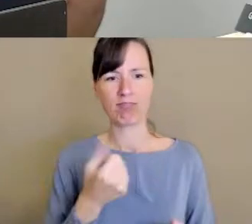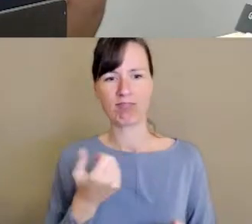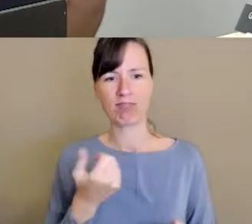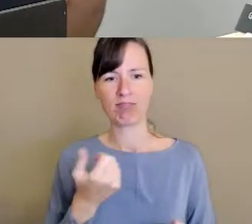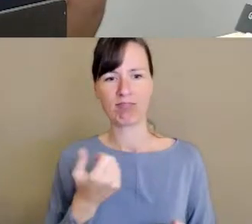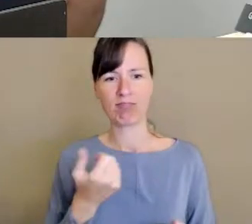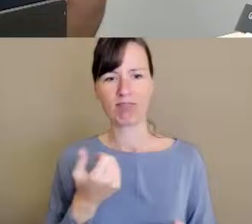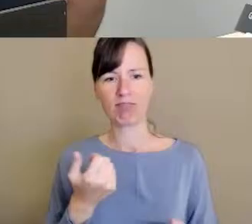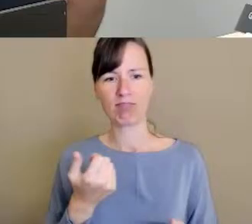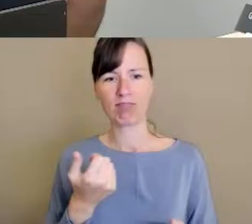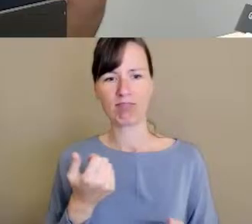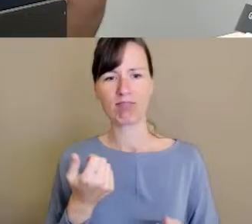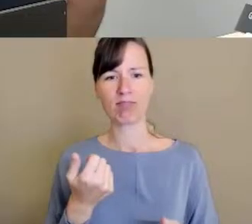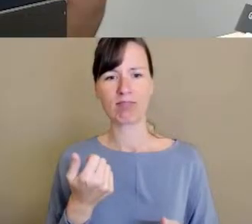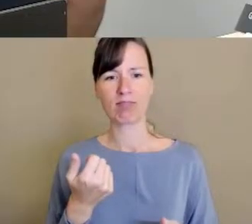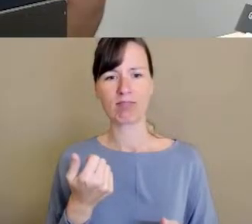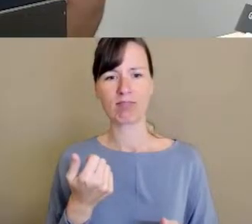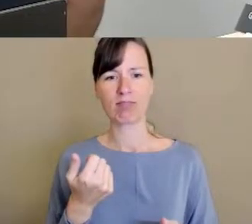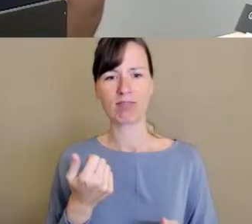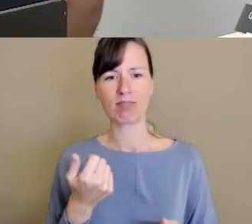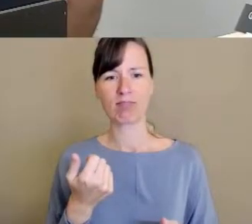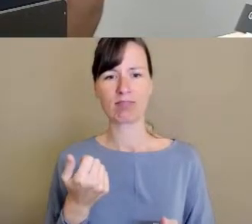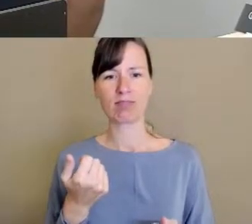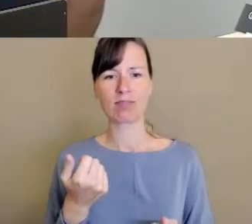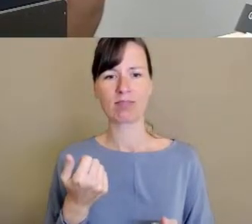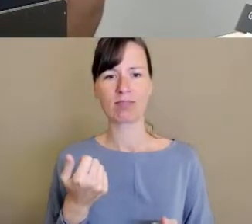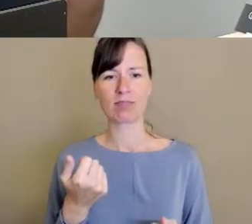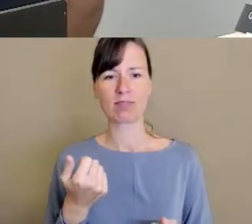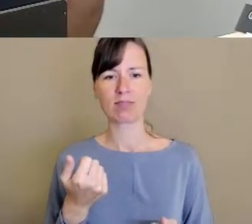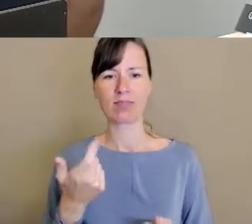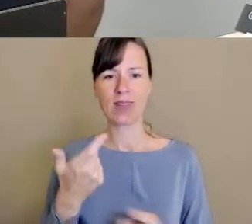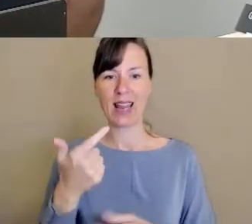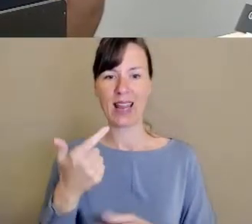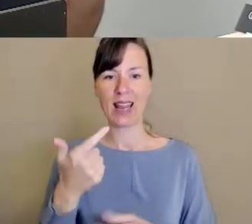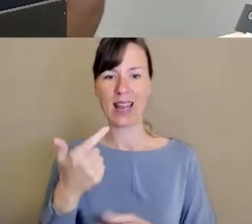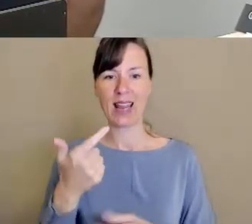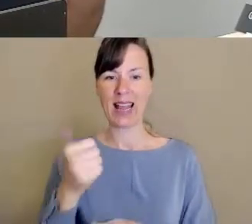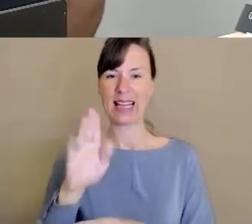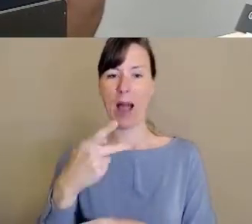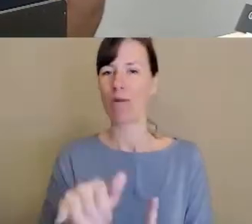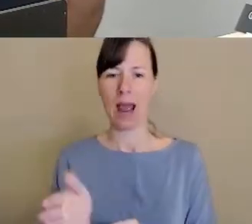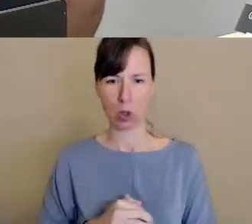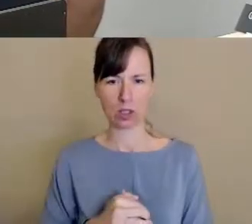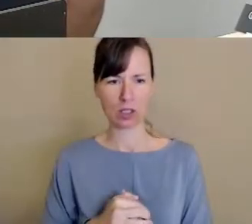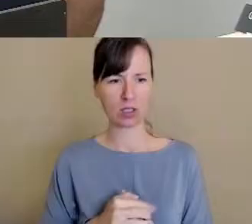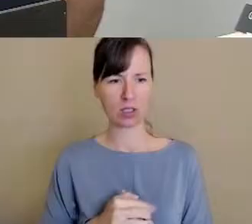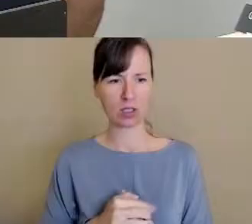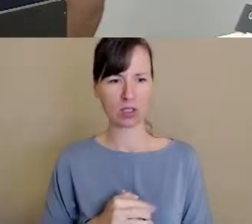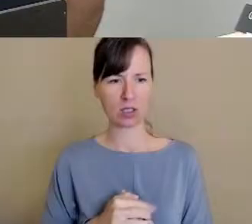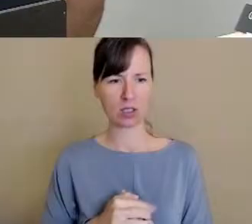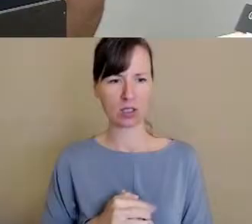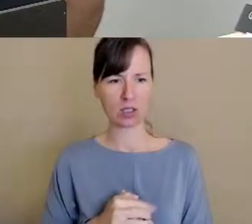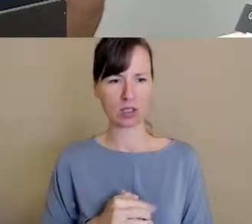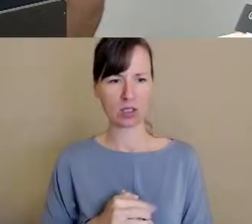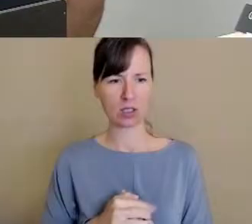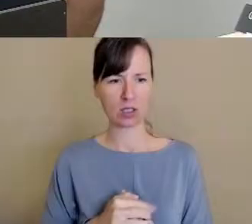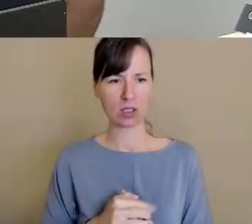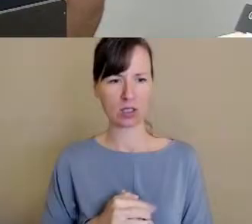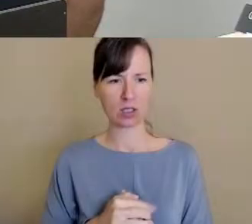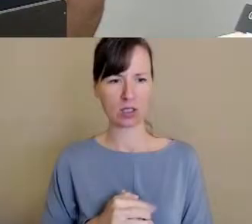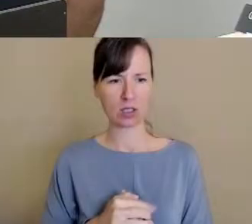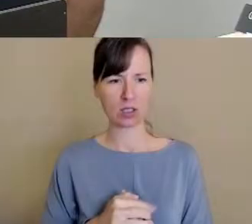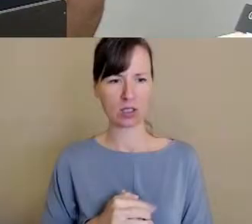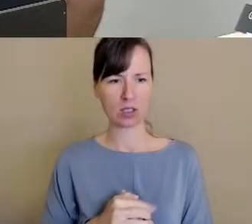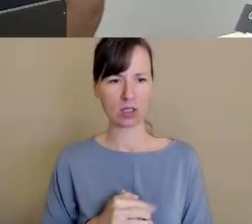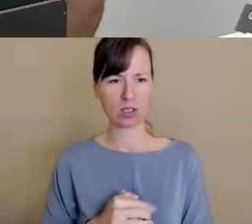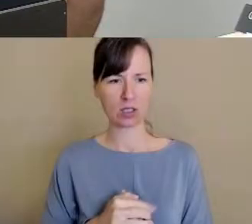His decision to step in and purchase lots 25 and 26 near the Woodworth Trail wasn't, again,